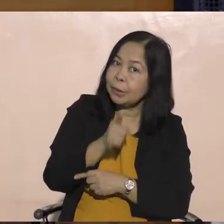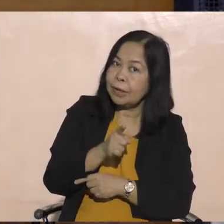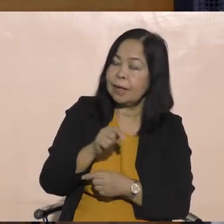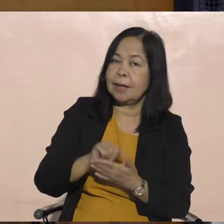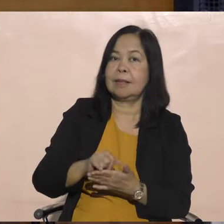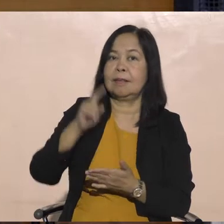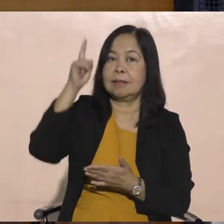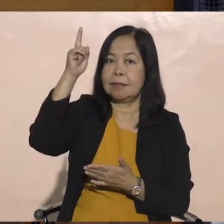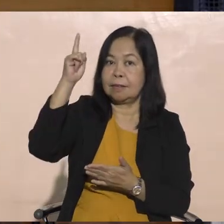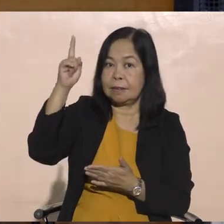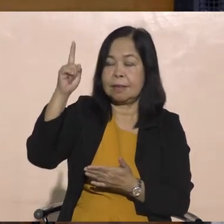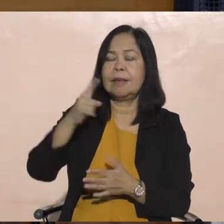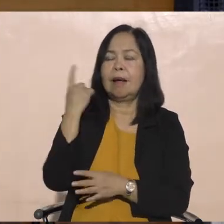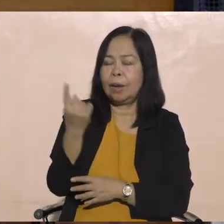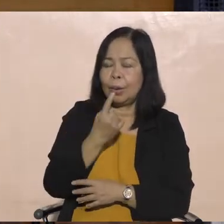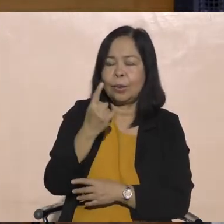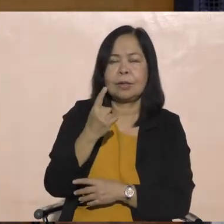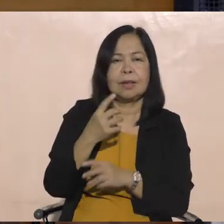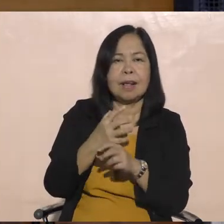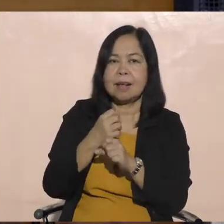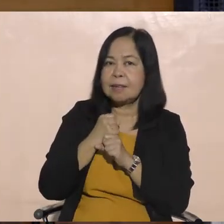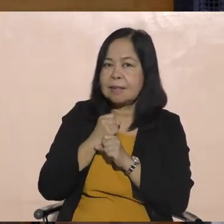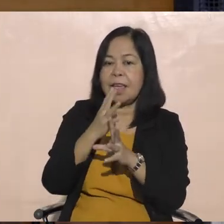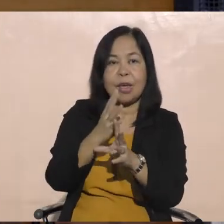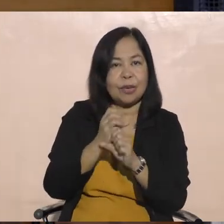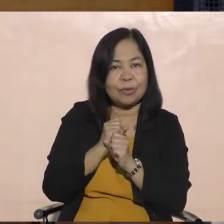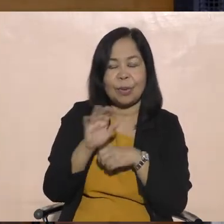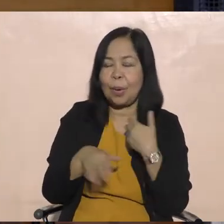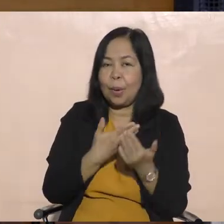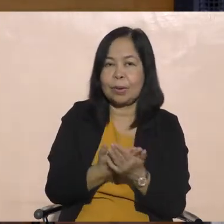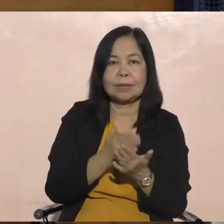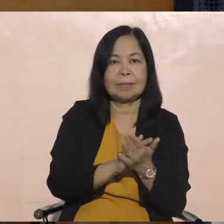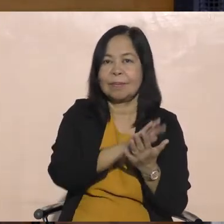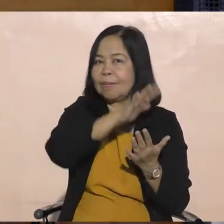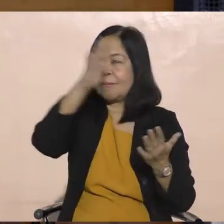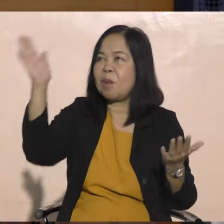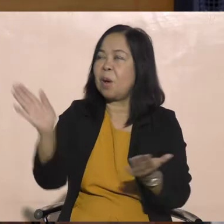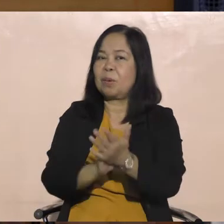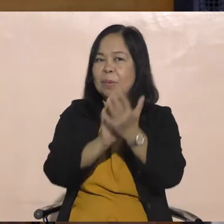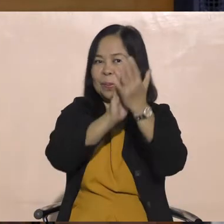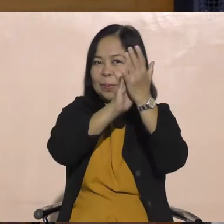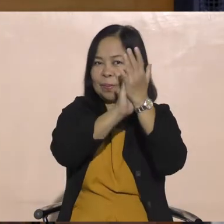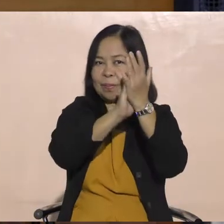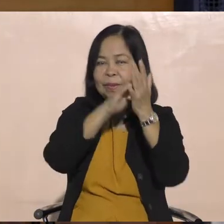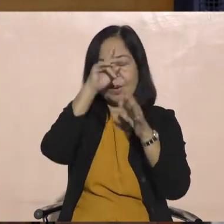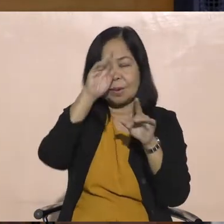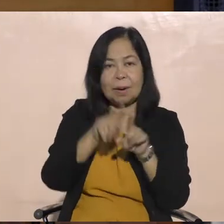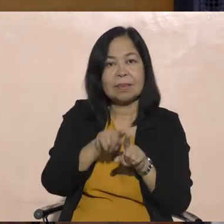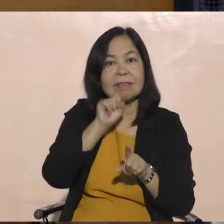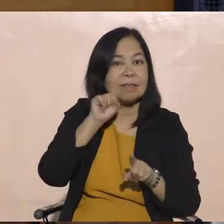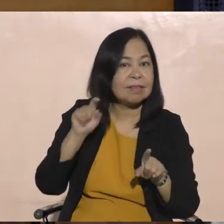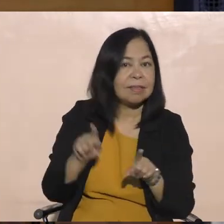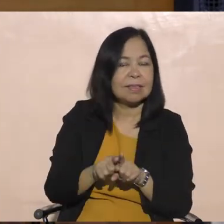He alone, na siya lang gyud, gets all the glory and praise. Hallelujah. Brothers and